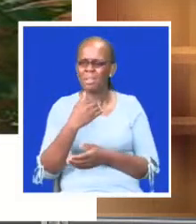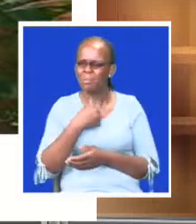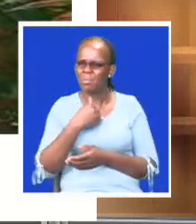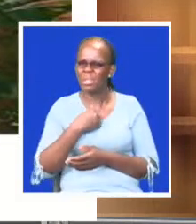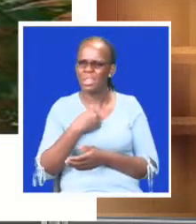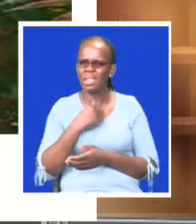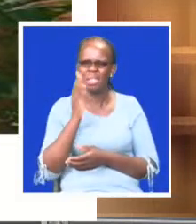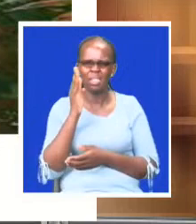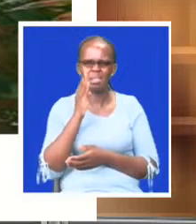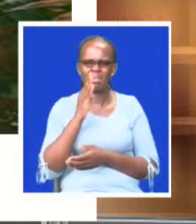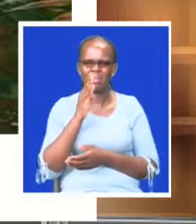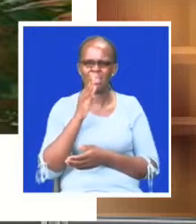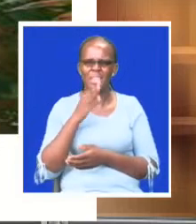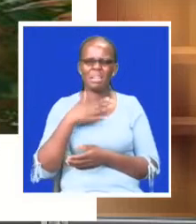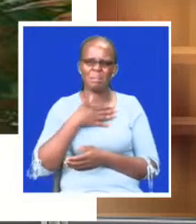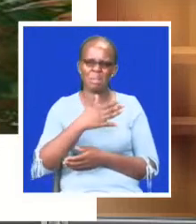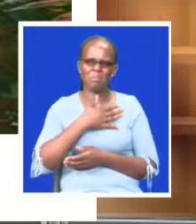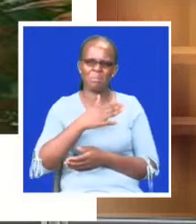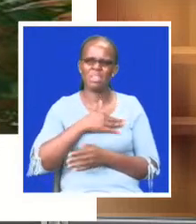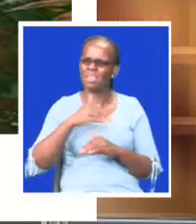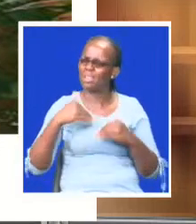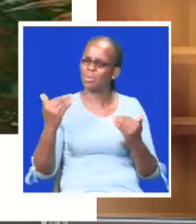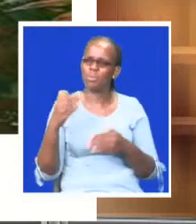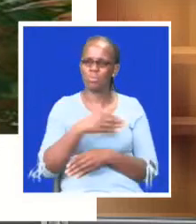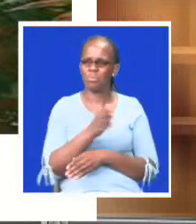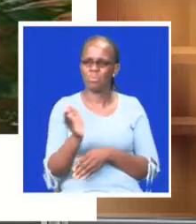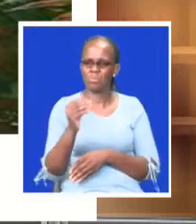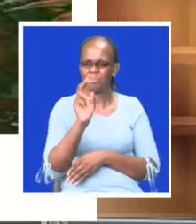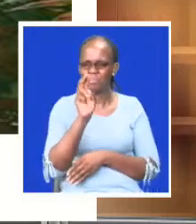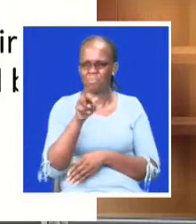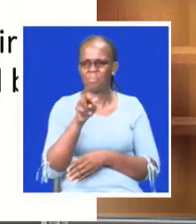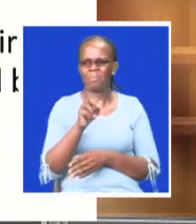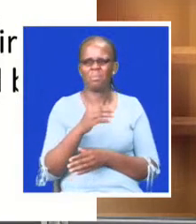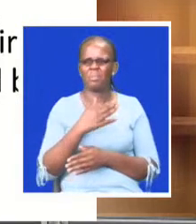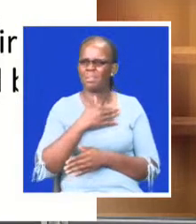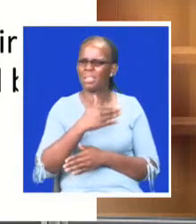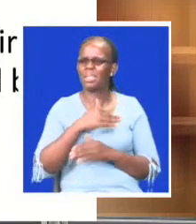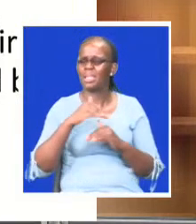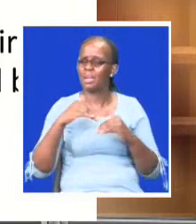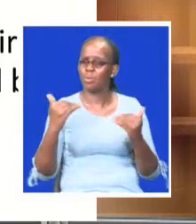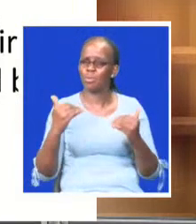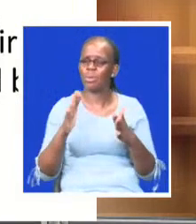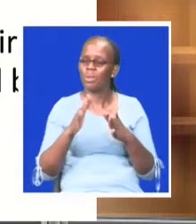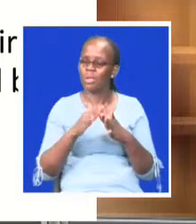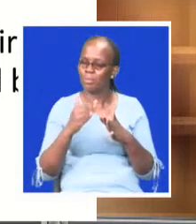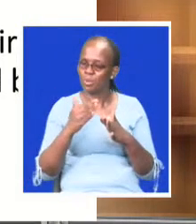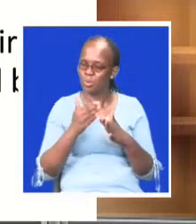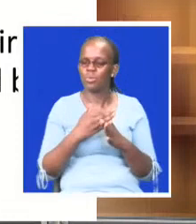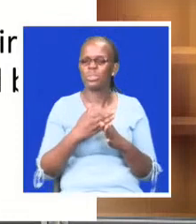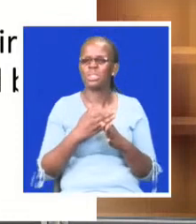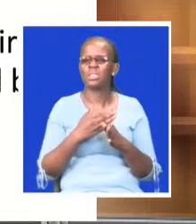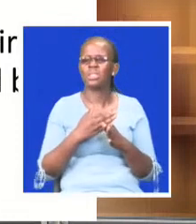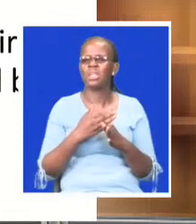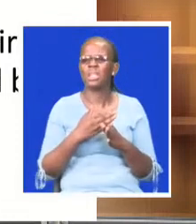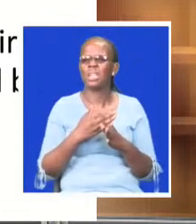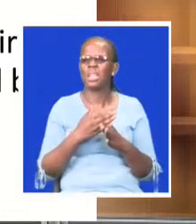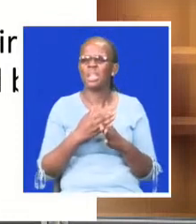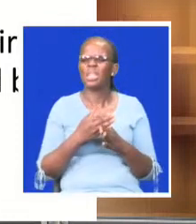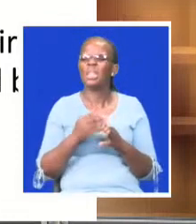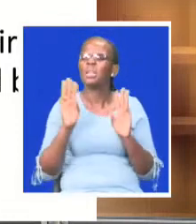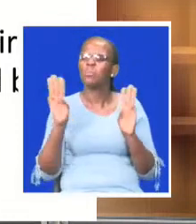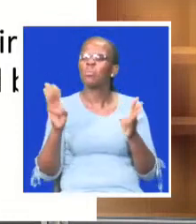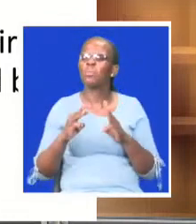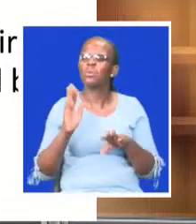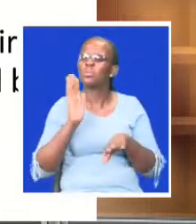The serpent that made these two to disobey God's command. Let us look, dear